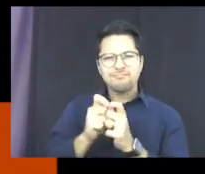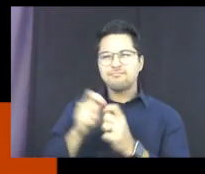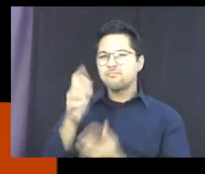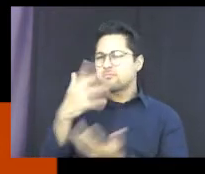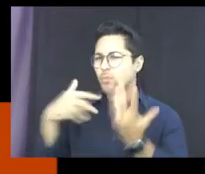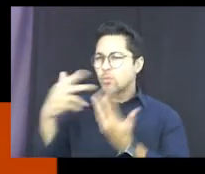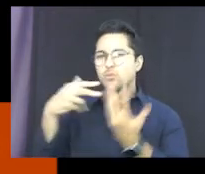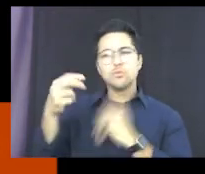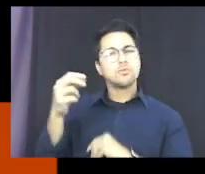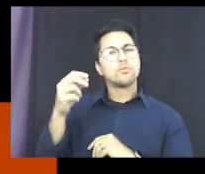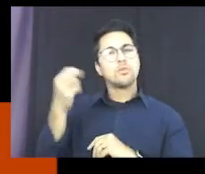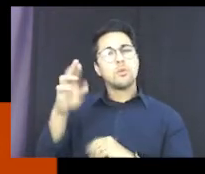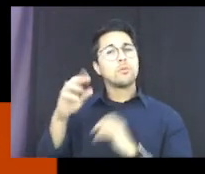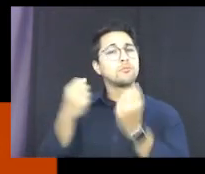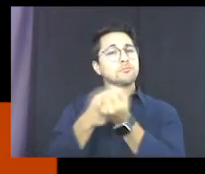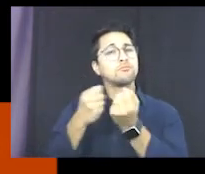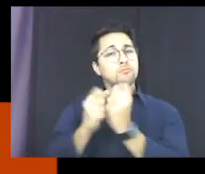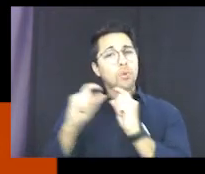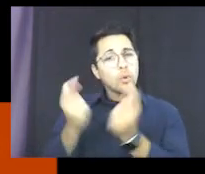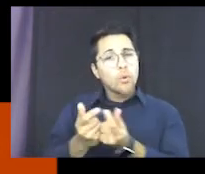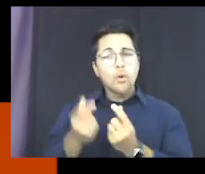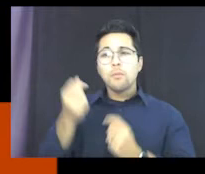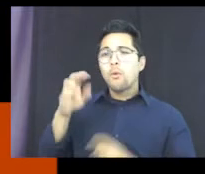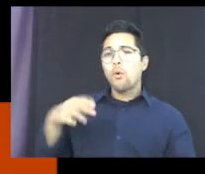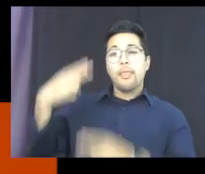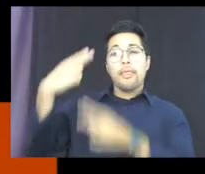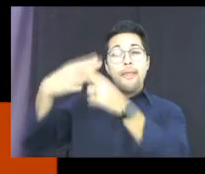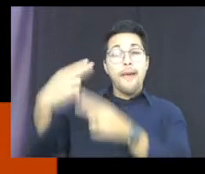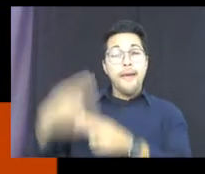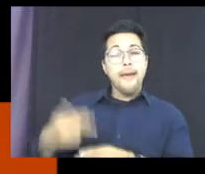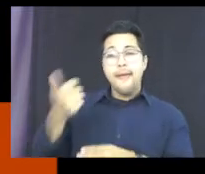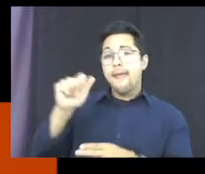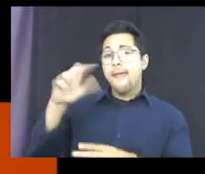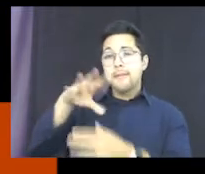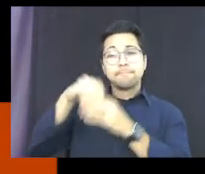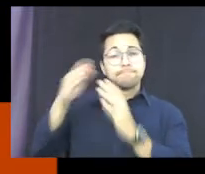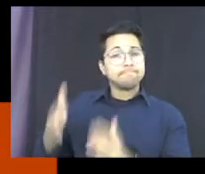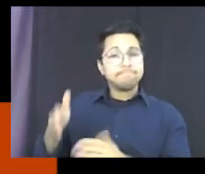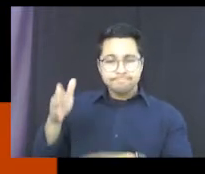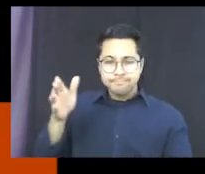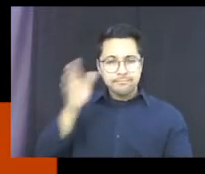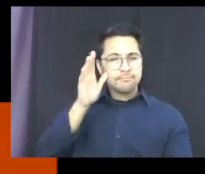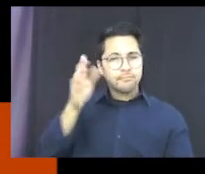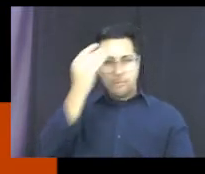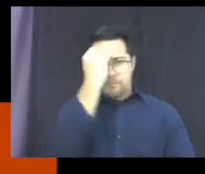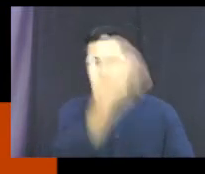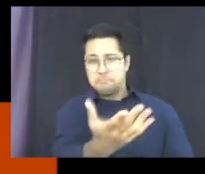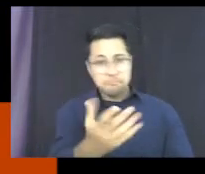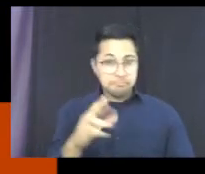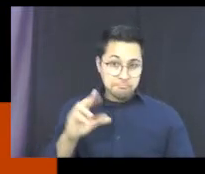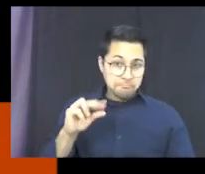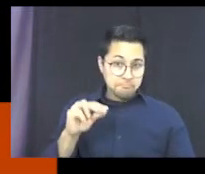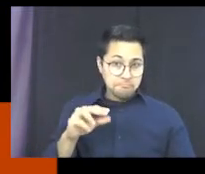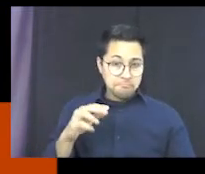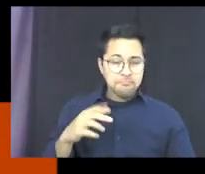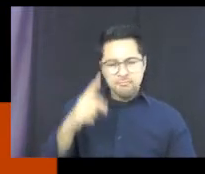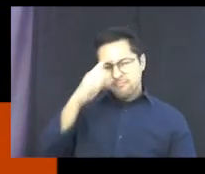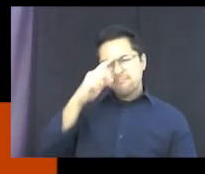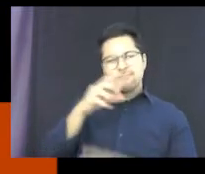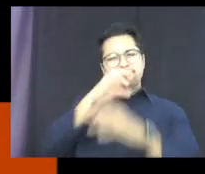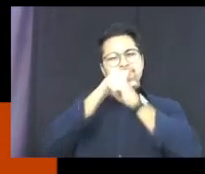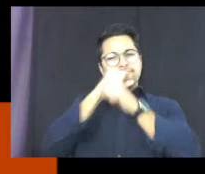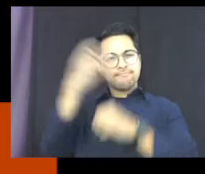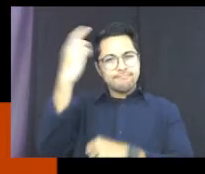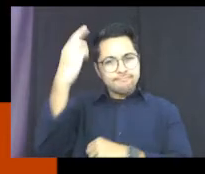social or support group or the names of any participants mentioned will be shared for confidentiality